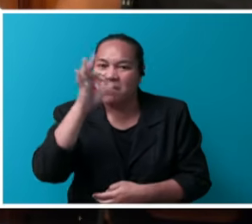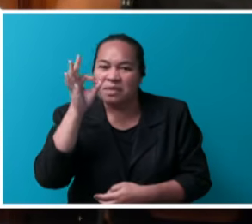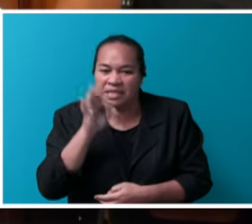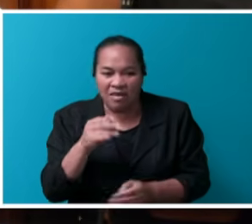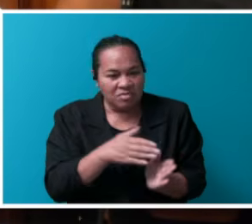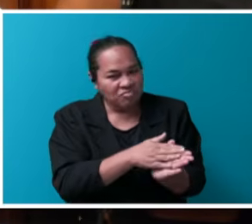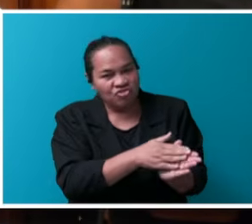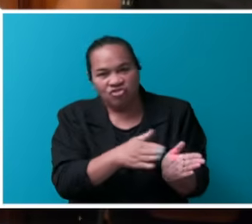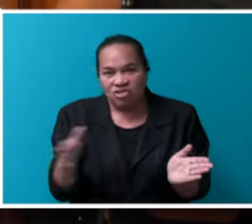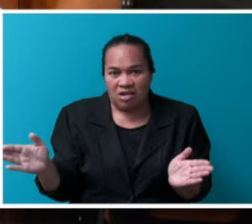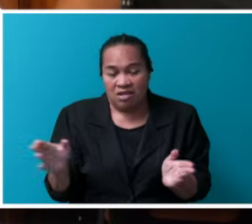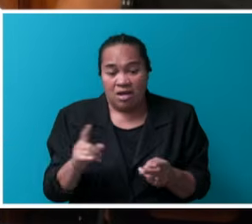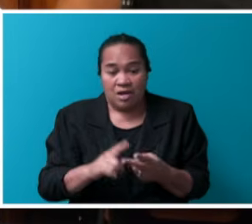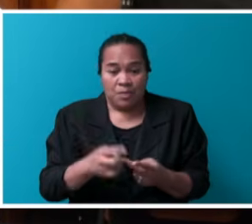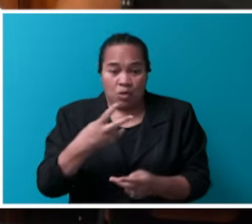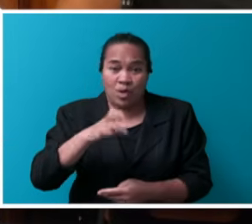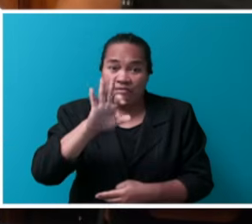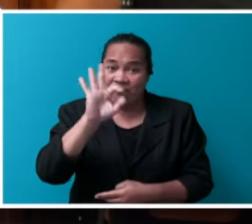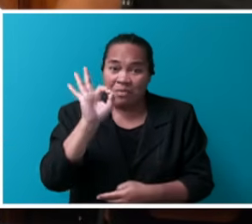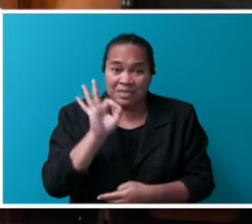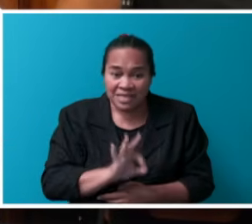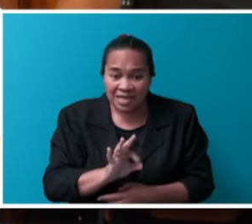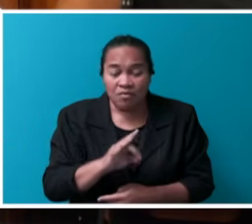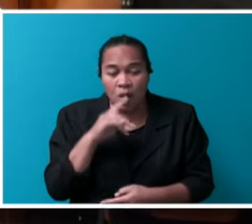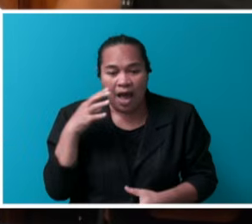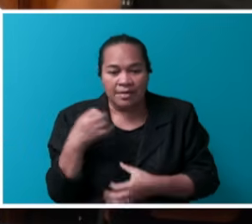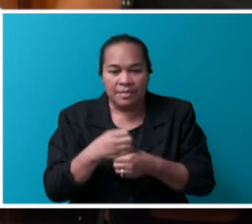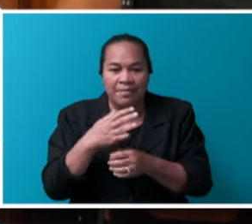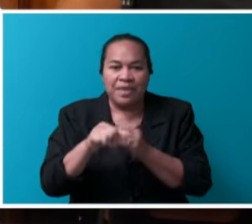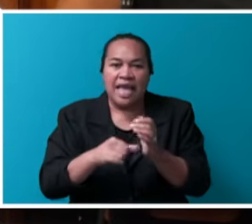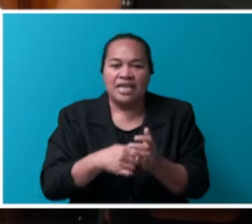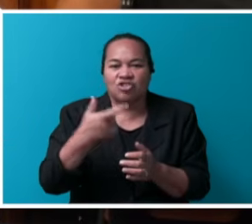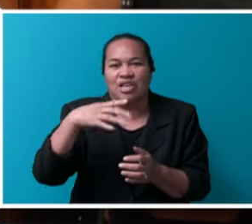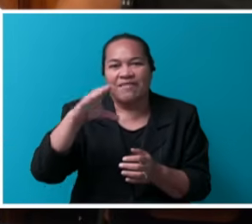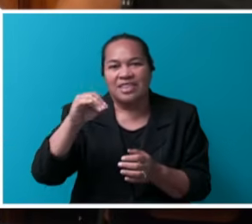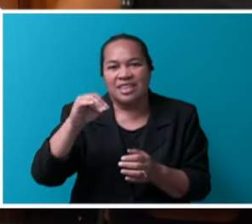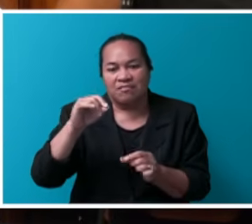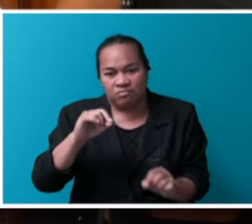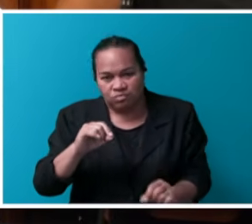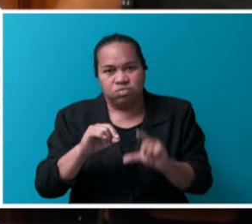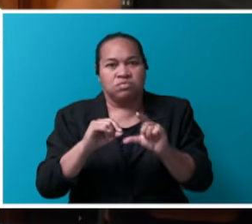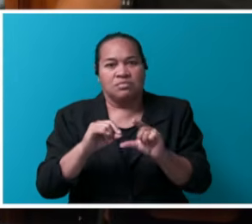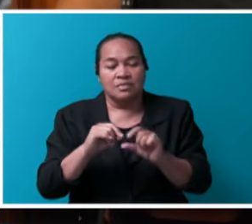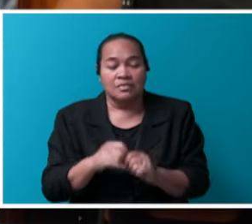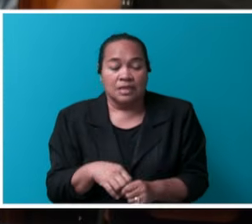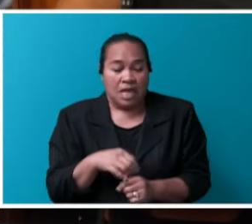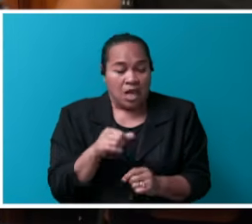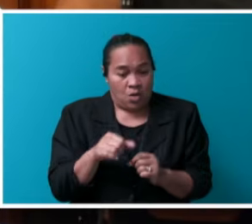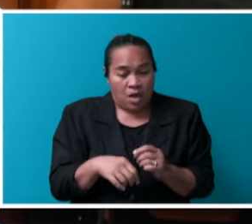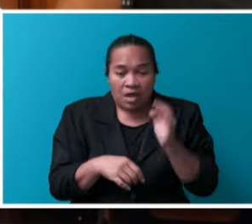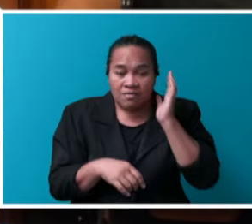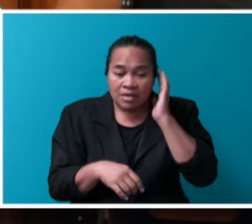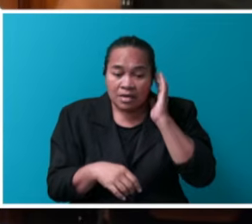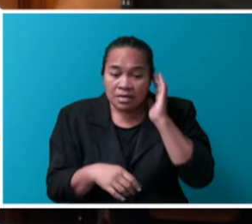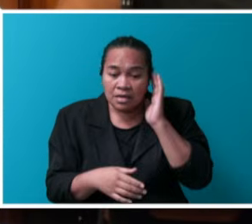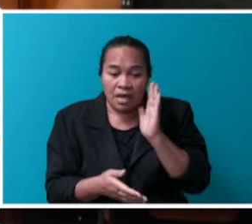board, and by 25% for those above the age of 70 receiving social pensions. We delivered a record high cane price